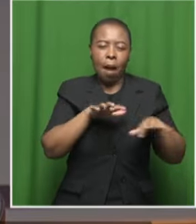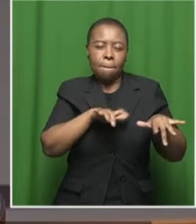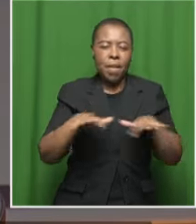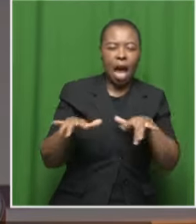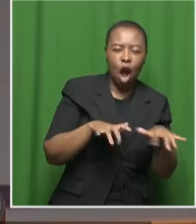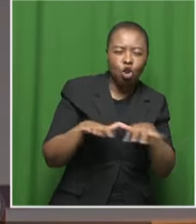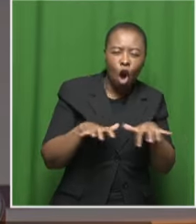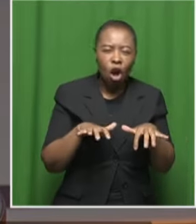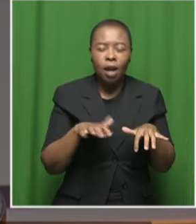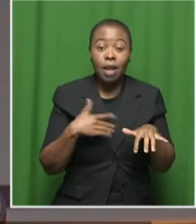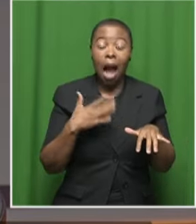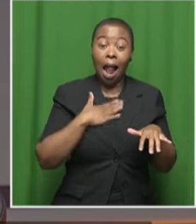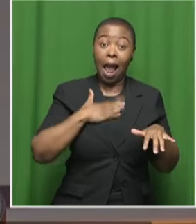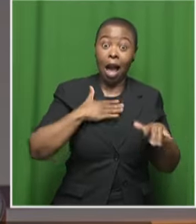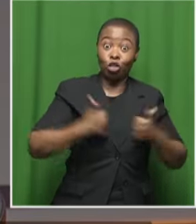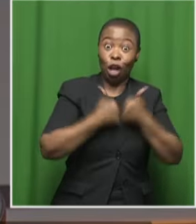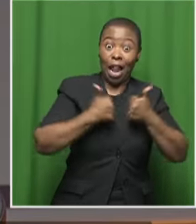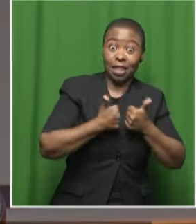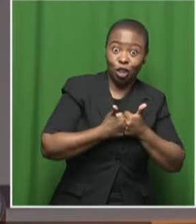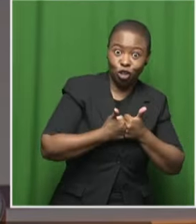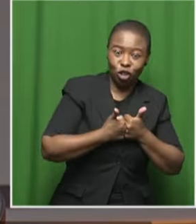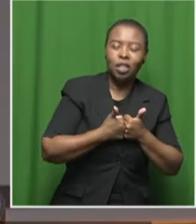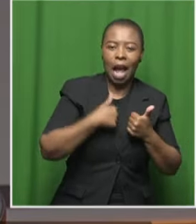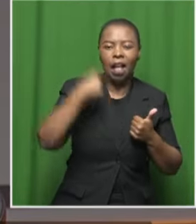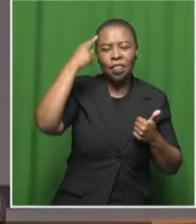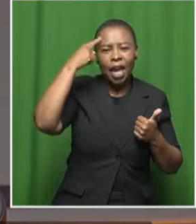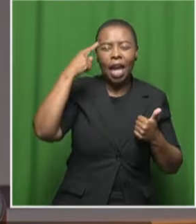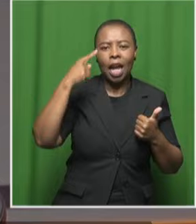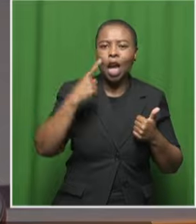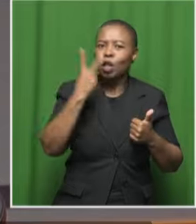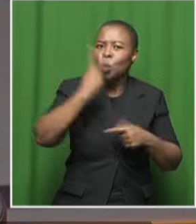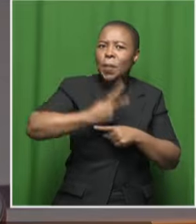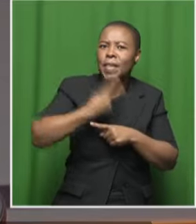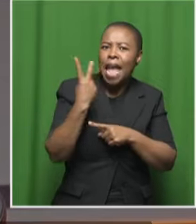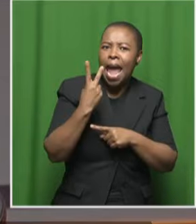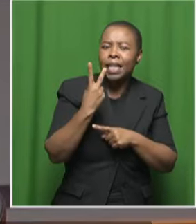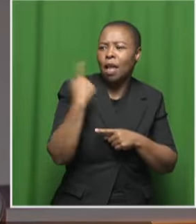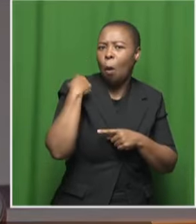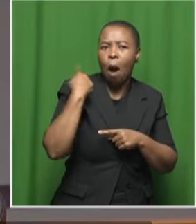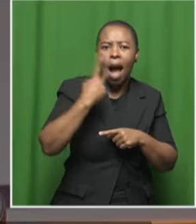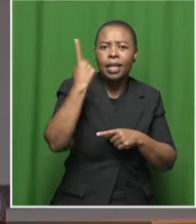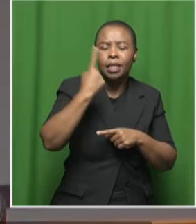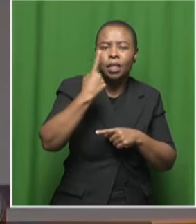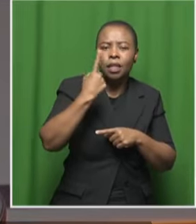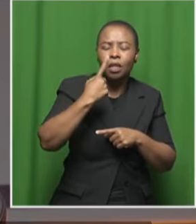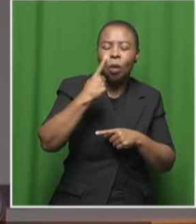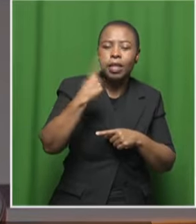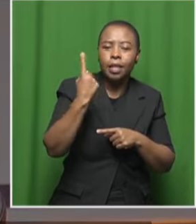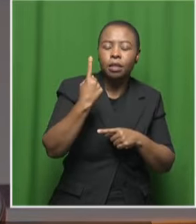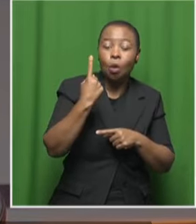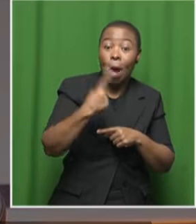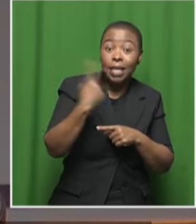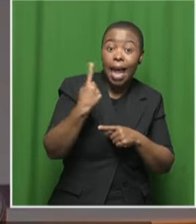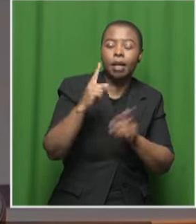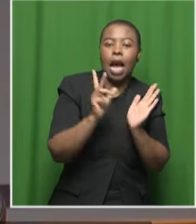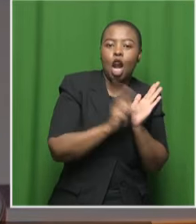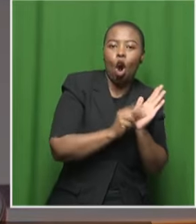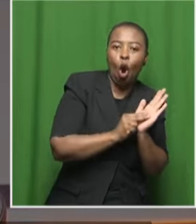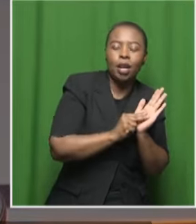vibes. And I like a challenge, and I think we had 2 days of, one day was recording, the second day was hearing